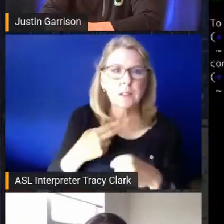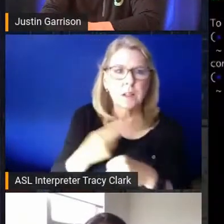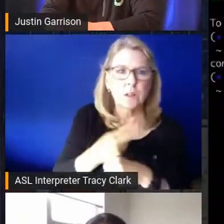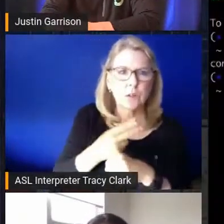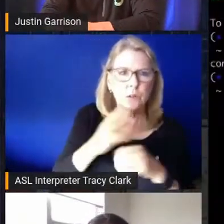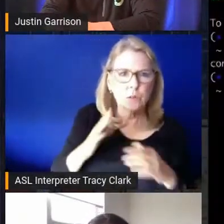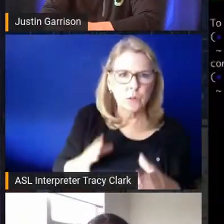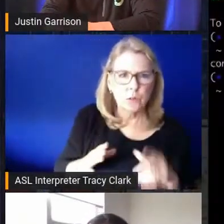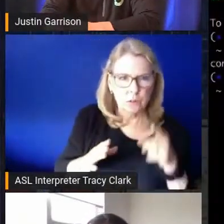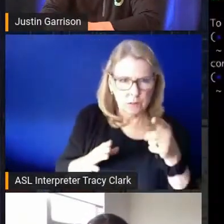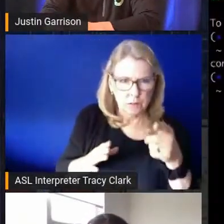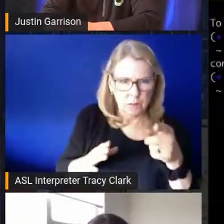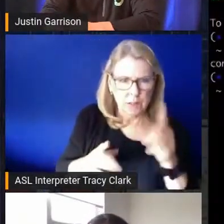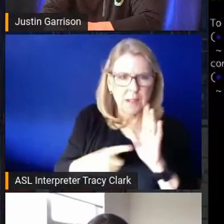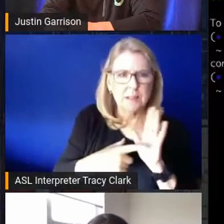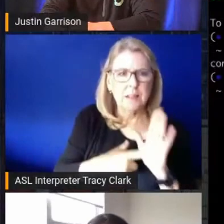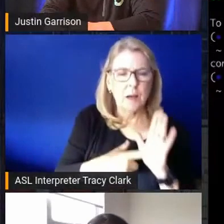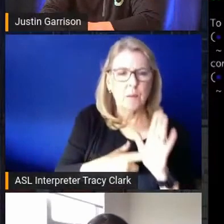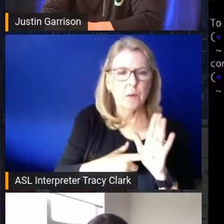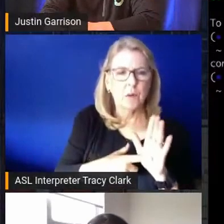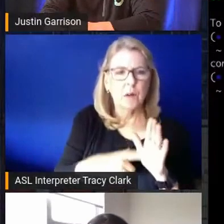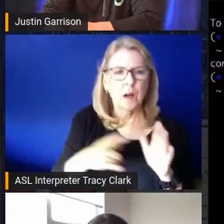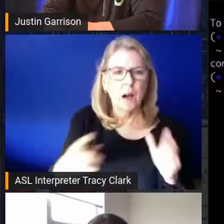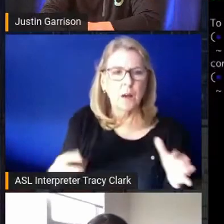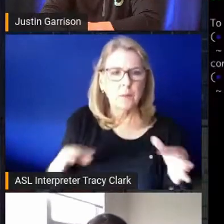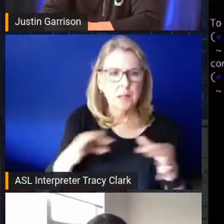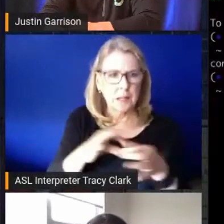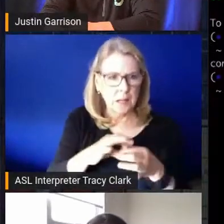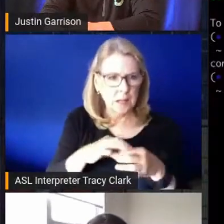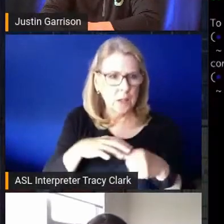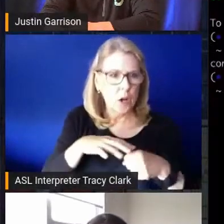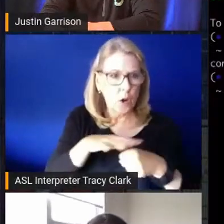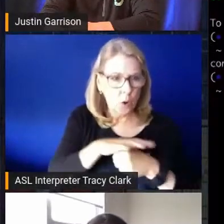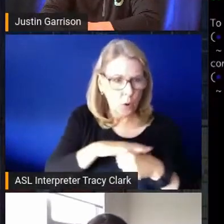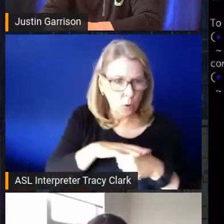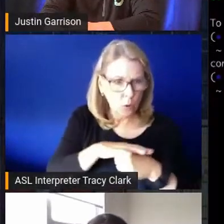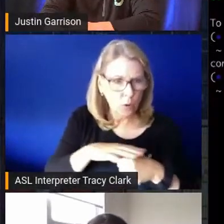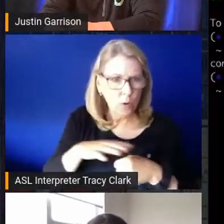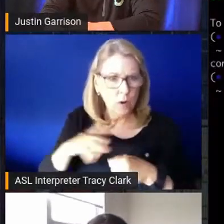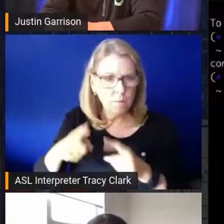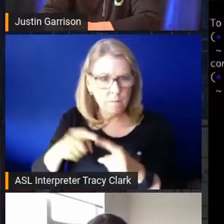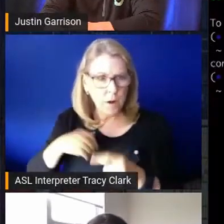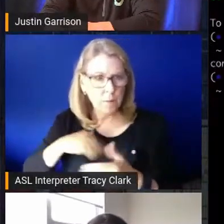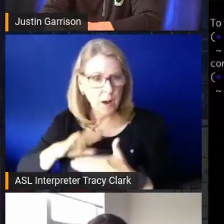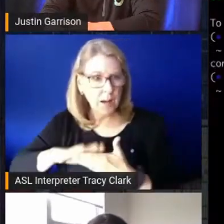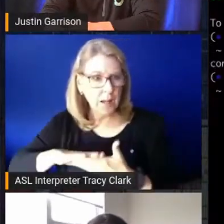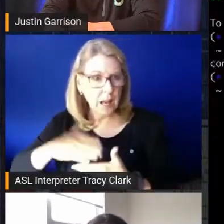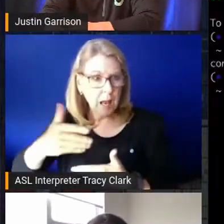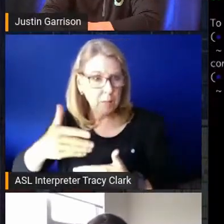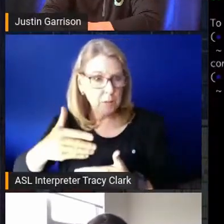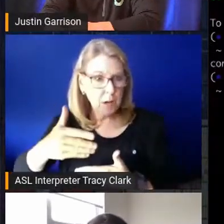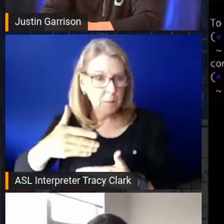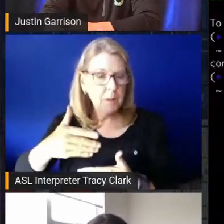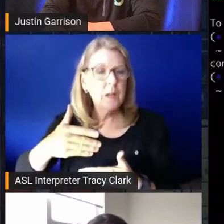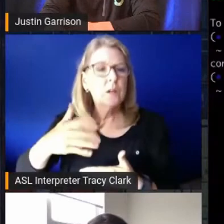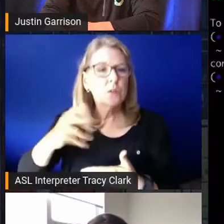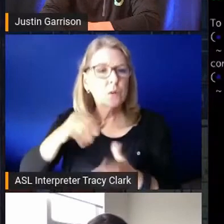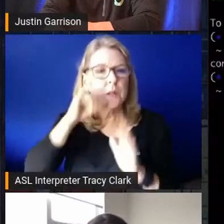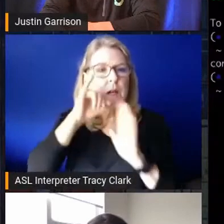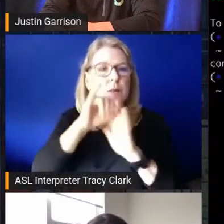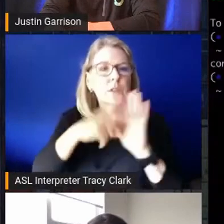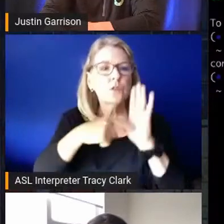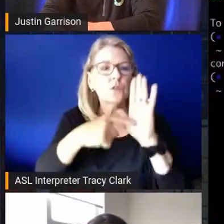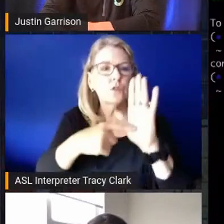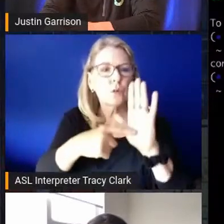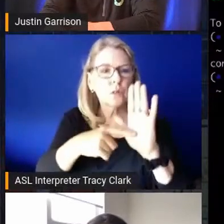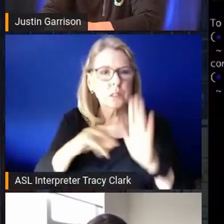this demo, I'll connect a local KIND cluster running on my laptop. So the end state for this demo is to display this local cluster on Amazon EKS